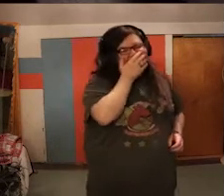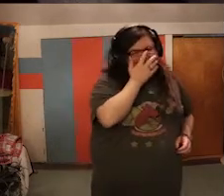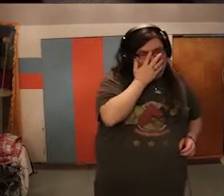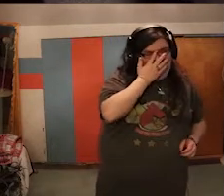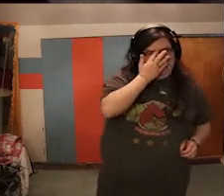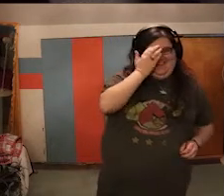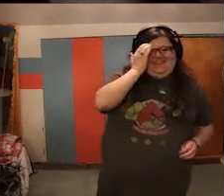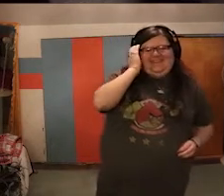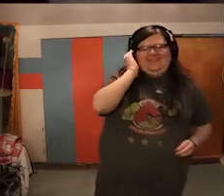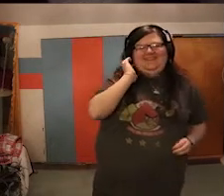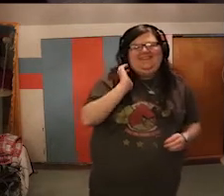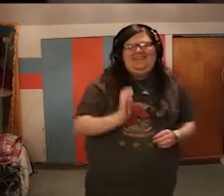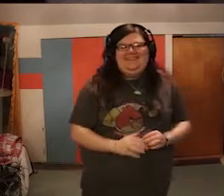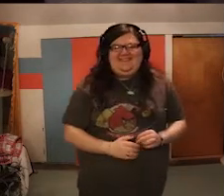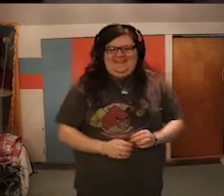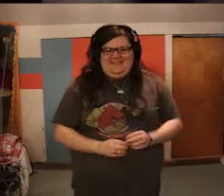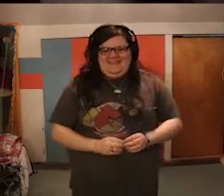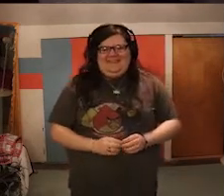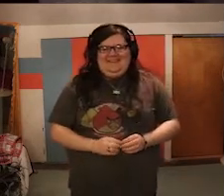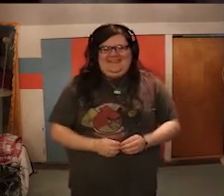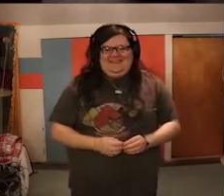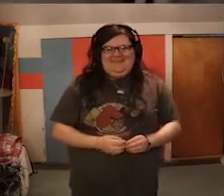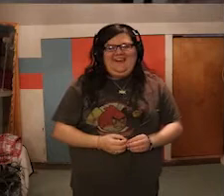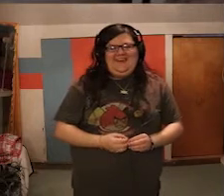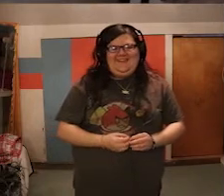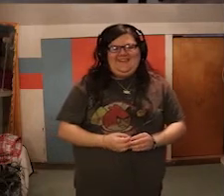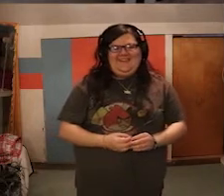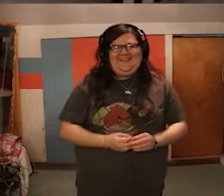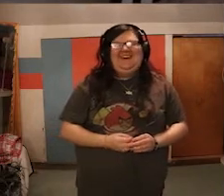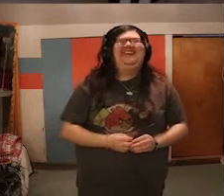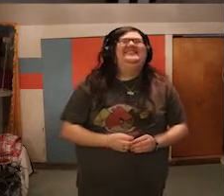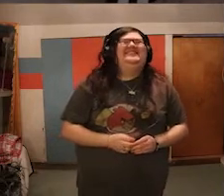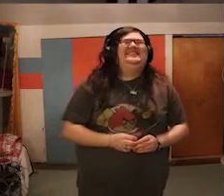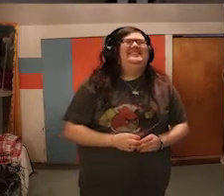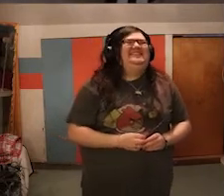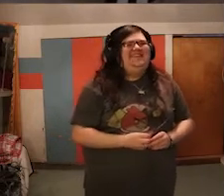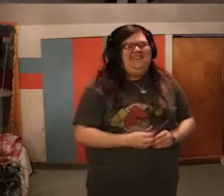Sorry. At least. Yeah, definitely. We're going clear.